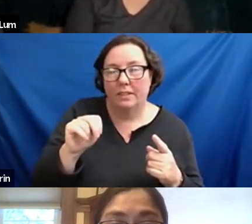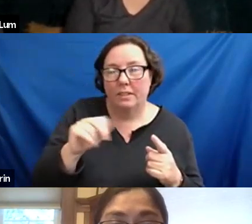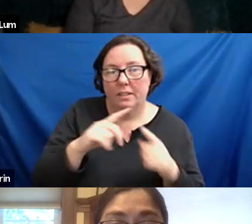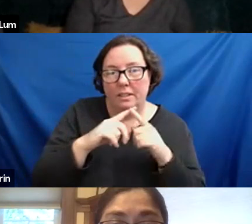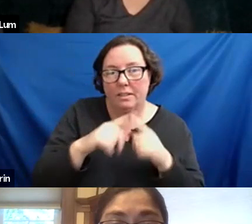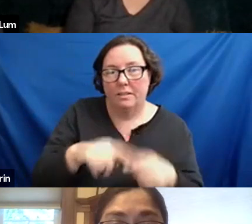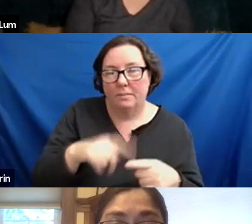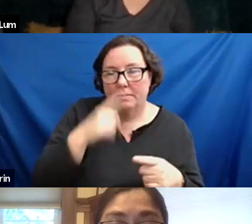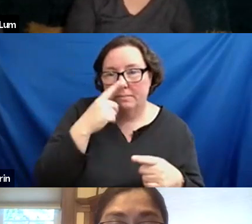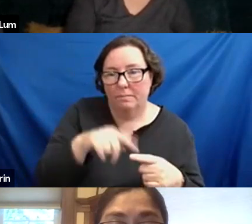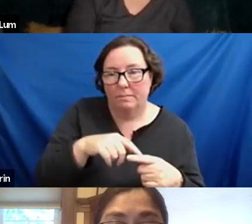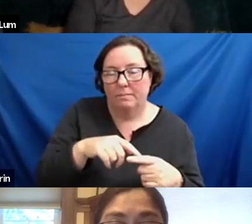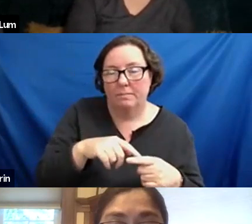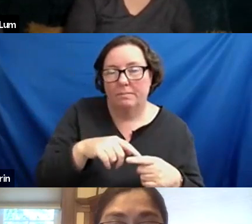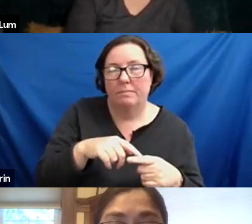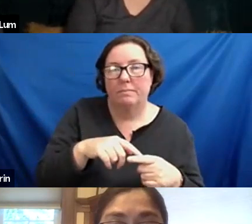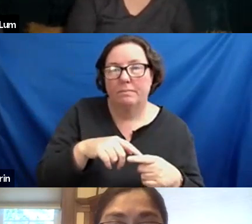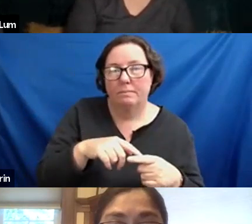Tatum Donovan, please unmute yourself.